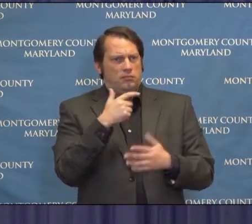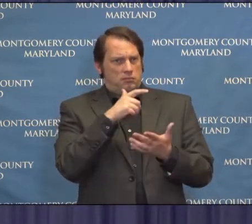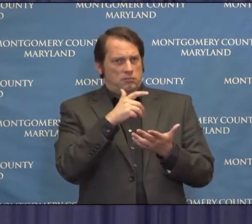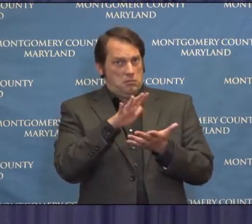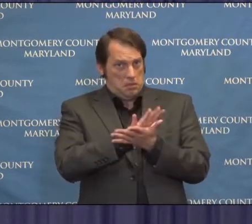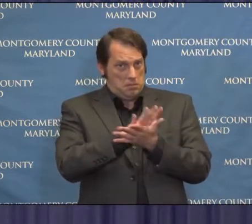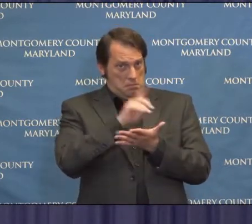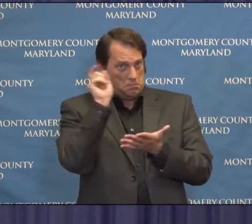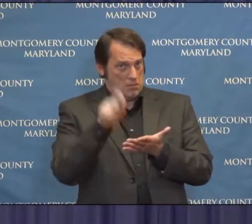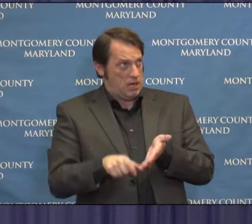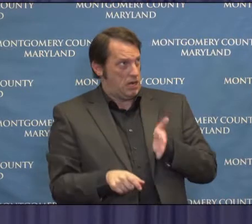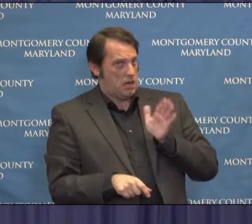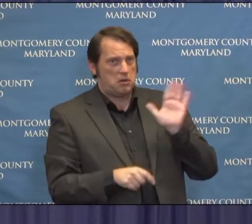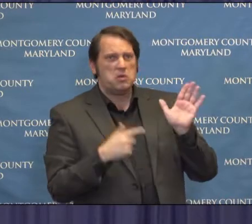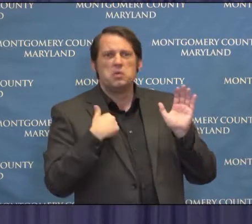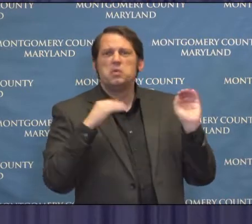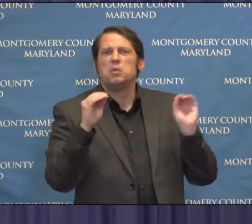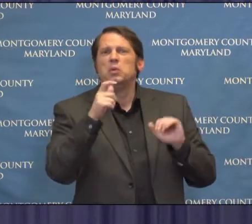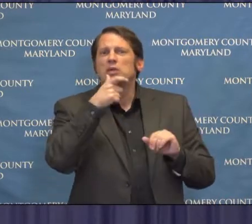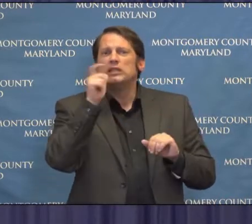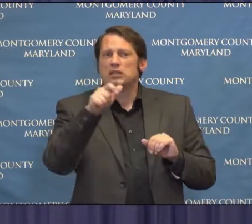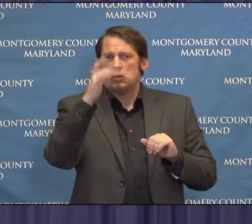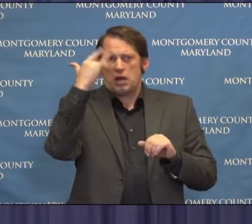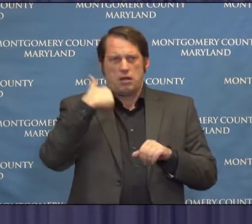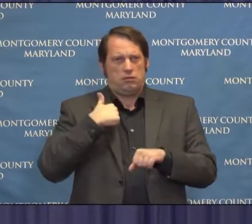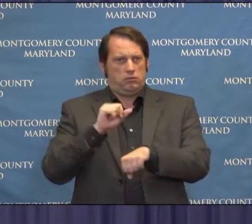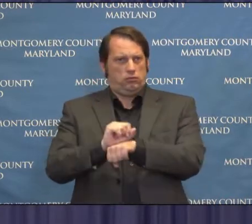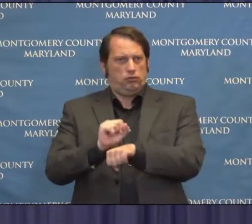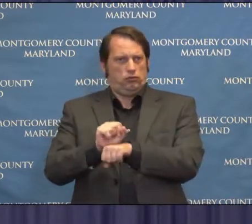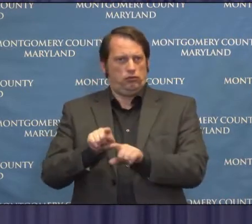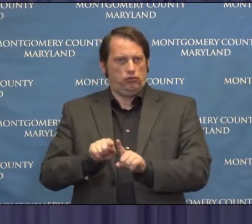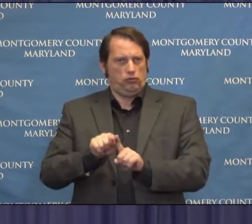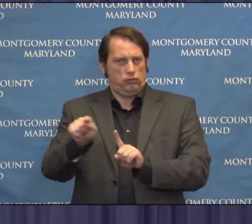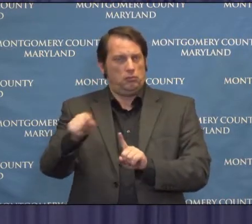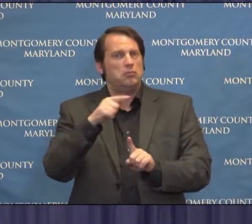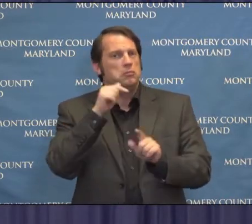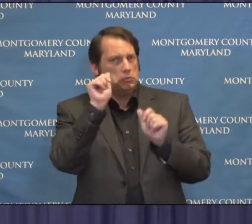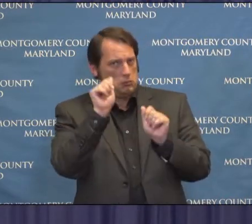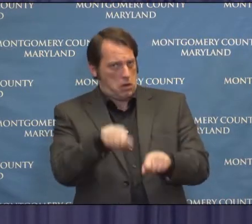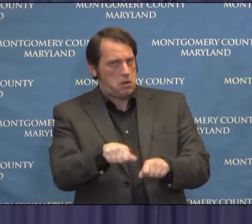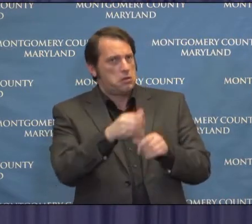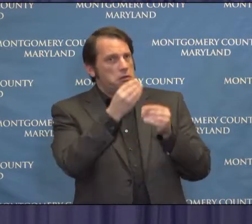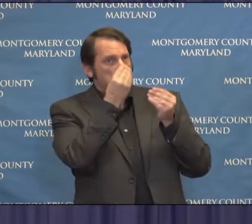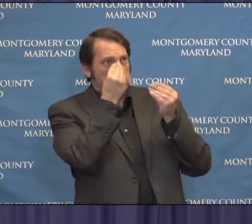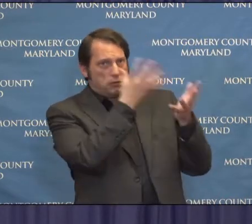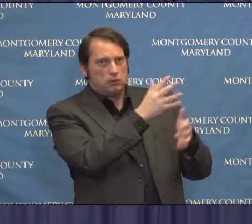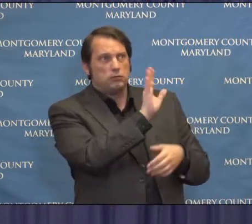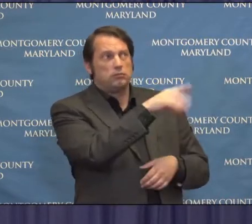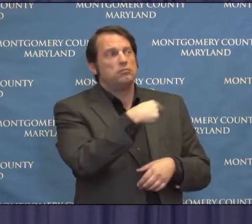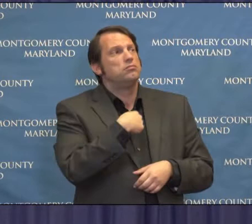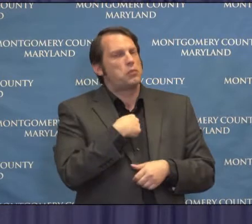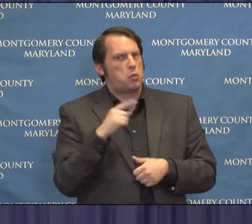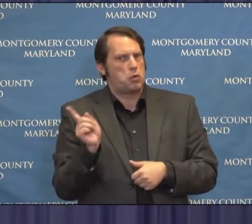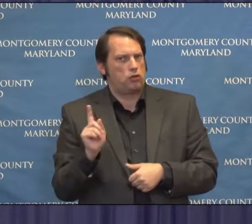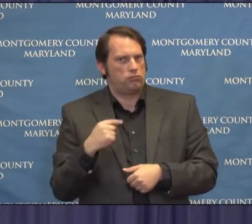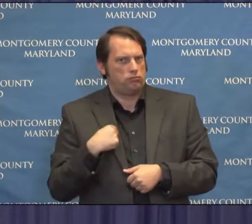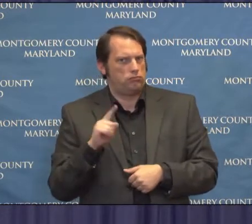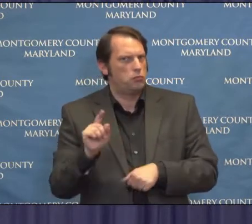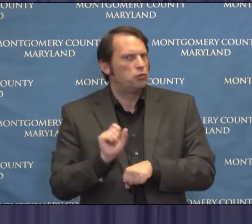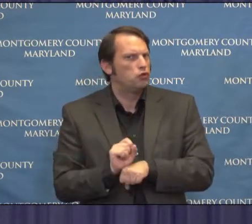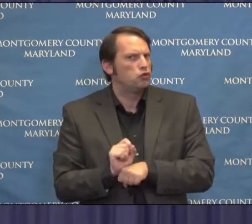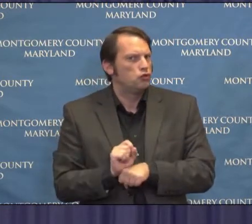but simply just be just provide the information of your employment and where you are going, and that